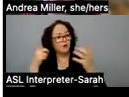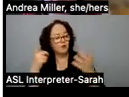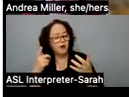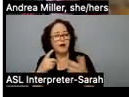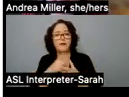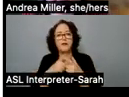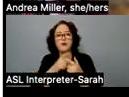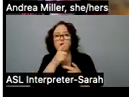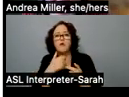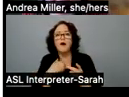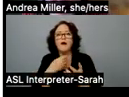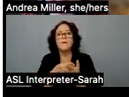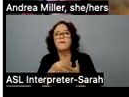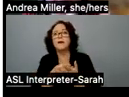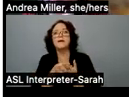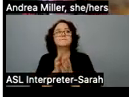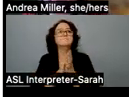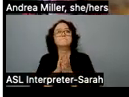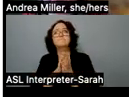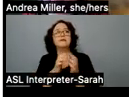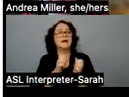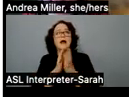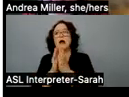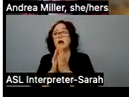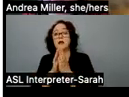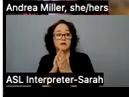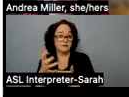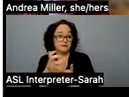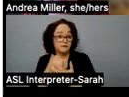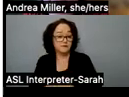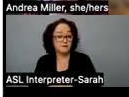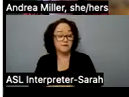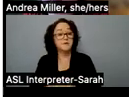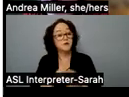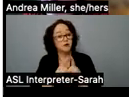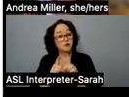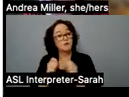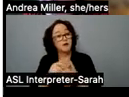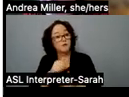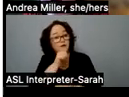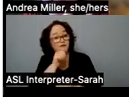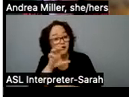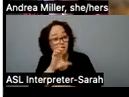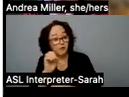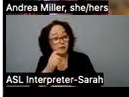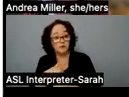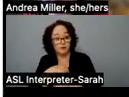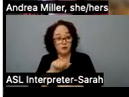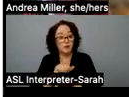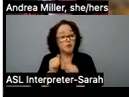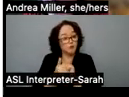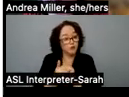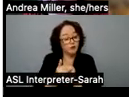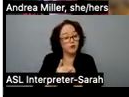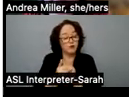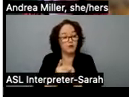receive. We've worked with lots of different, also private foundations that want to support